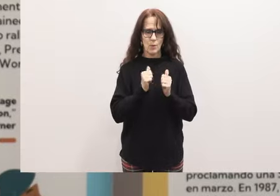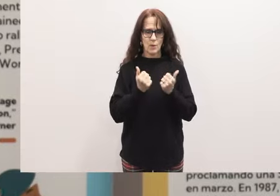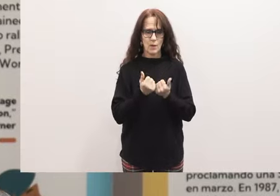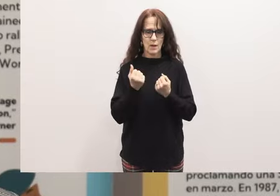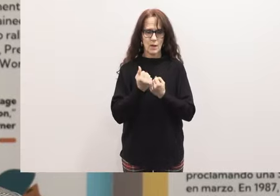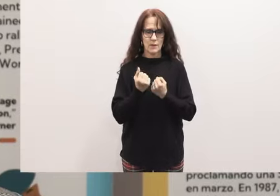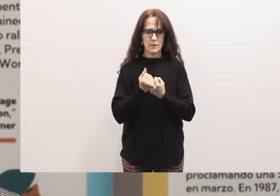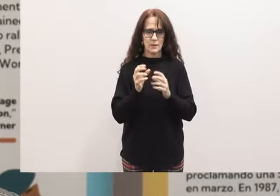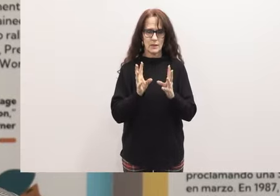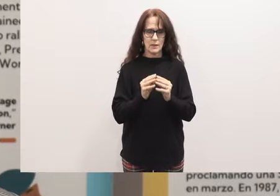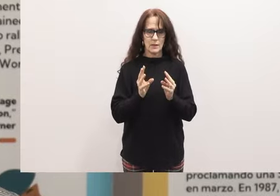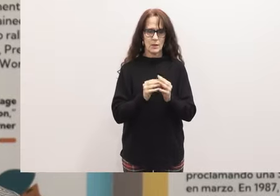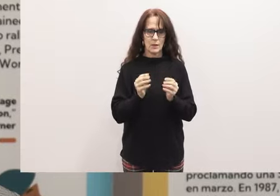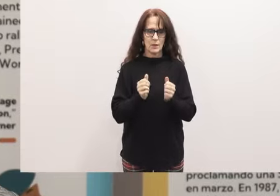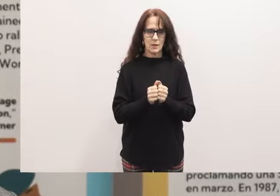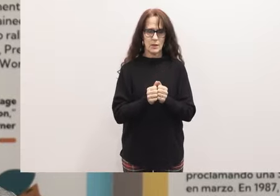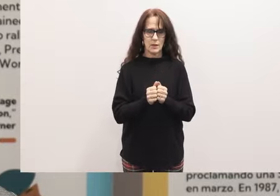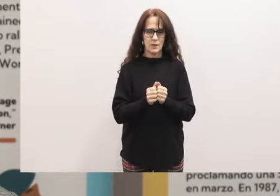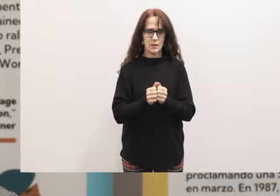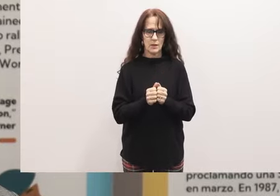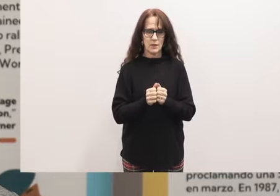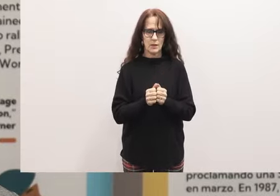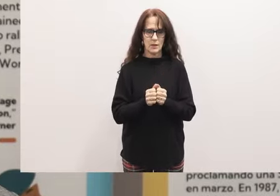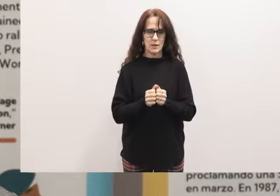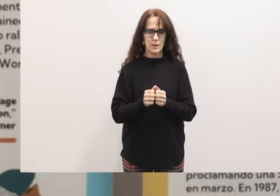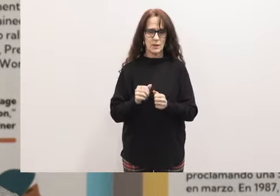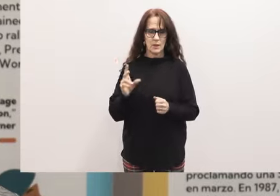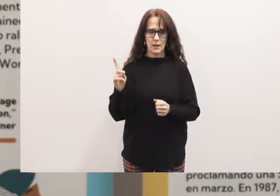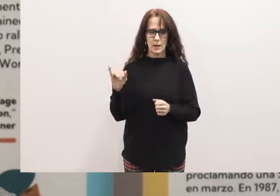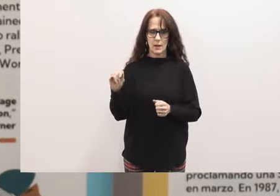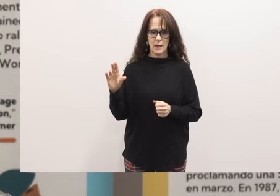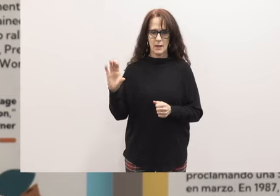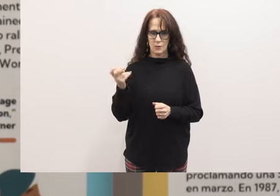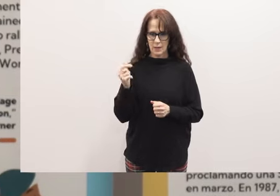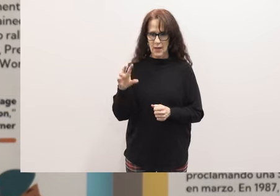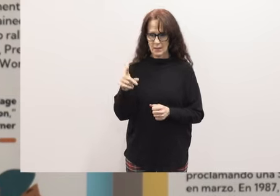advocacy meetings with Diana Craighead to